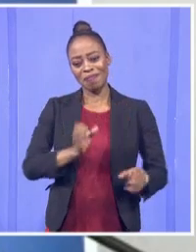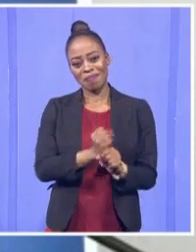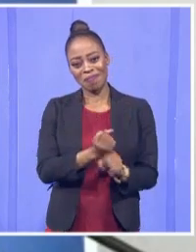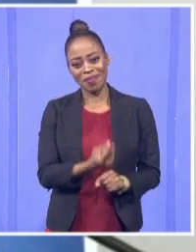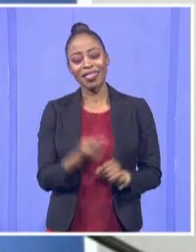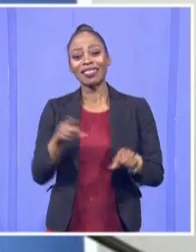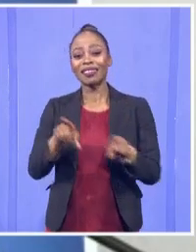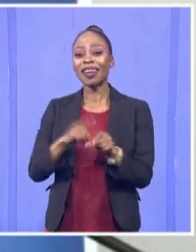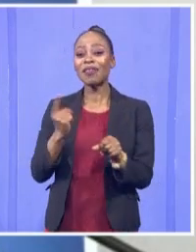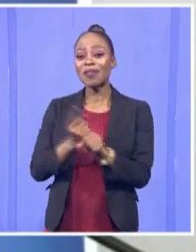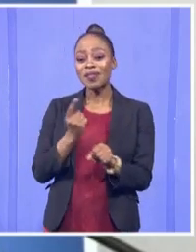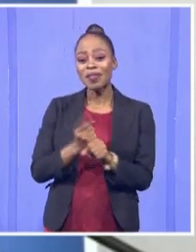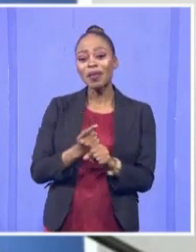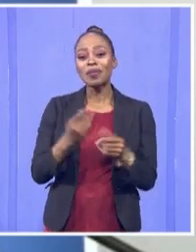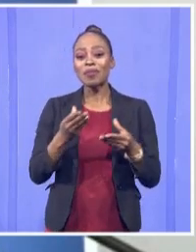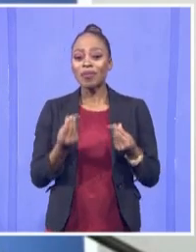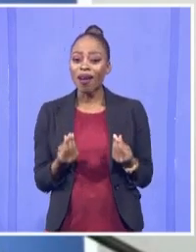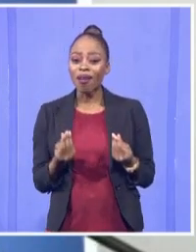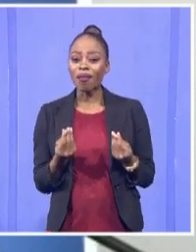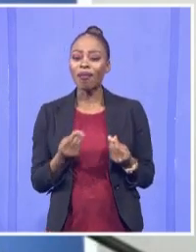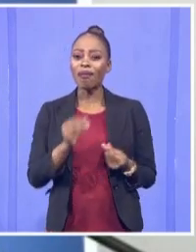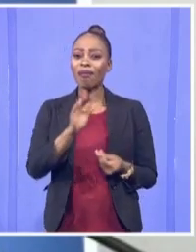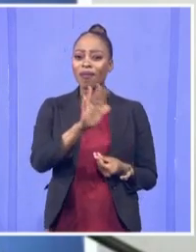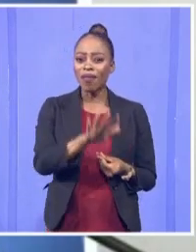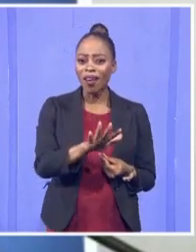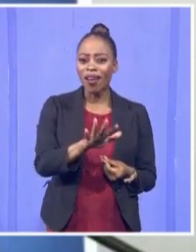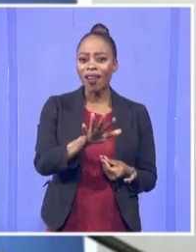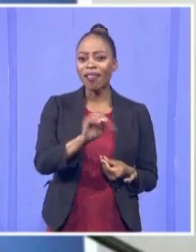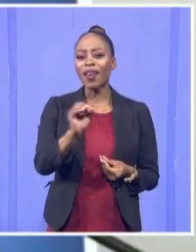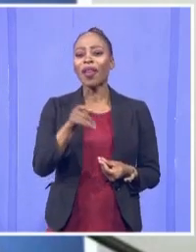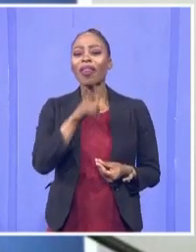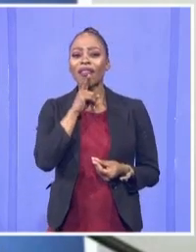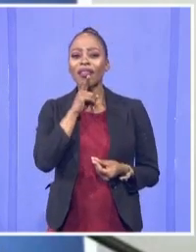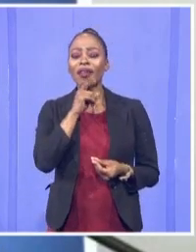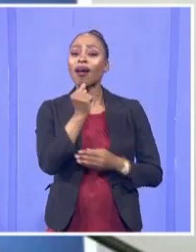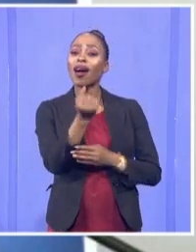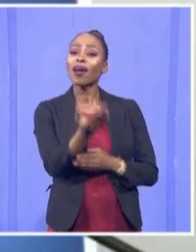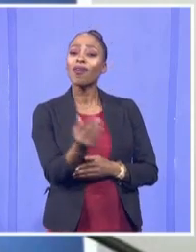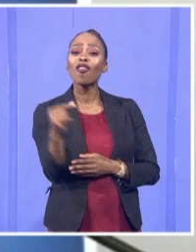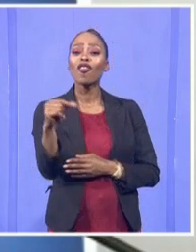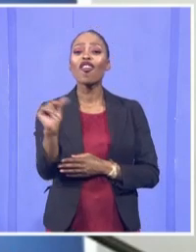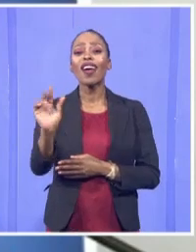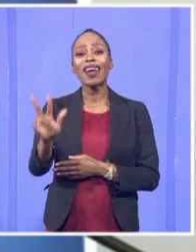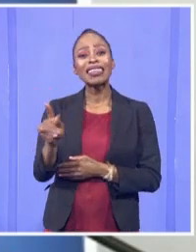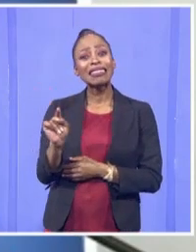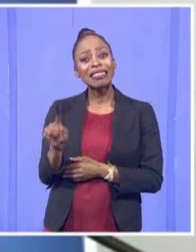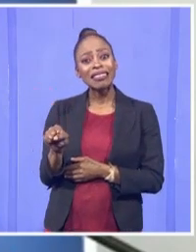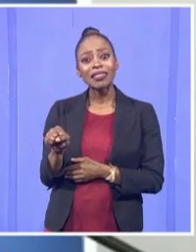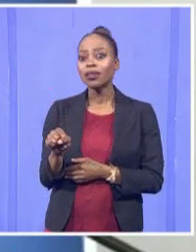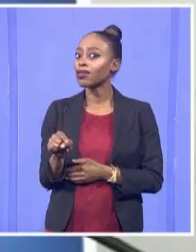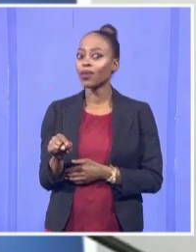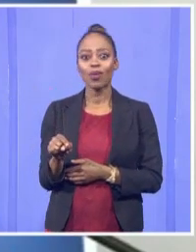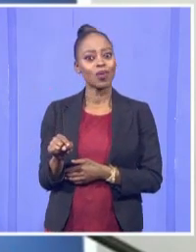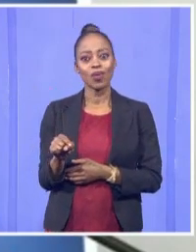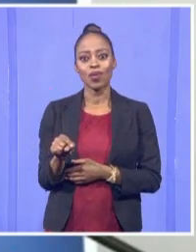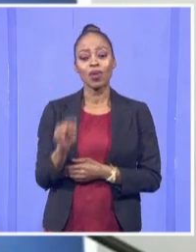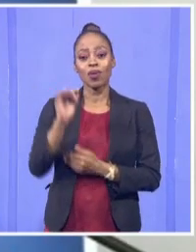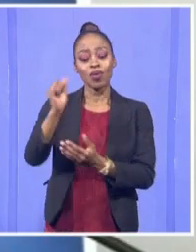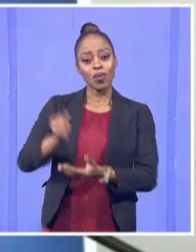And to receive almost 500,000 applications for grade 8, it's a massive